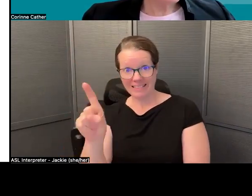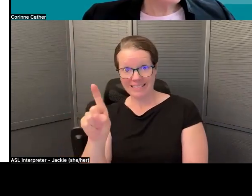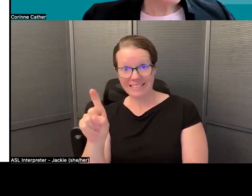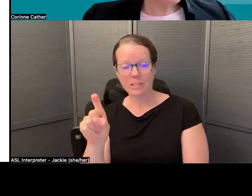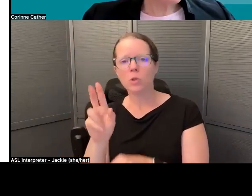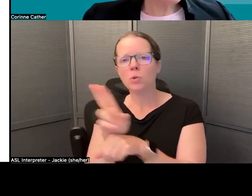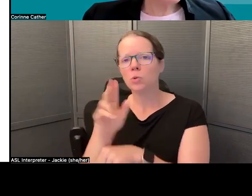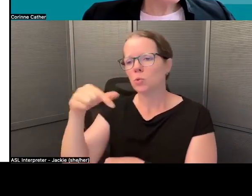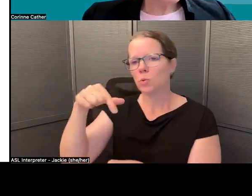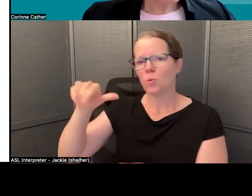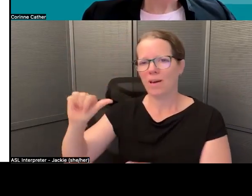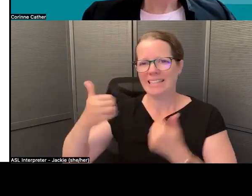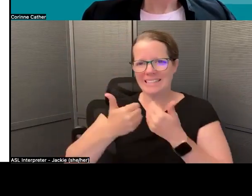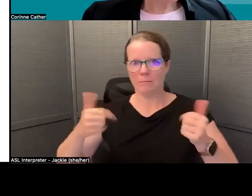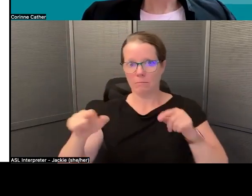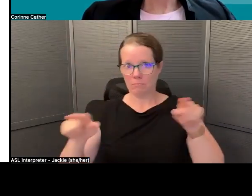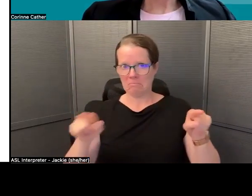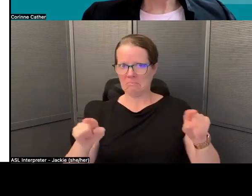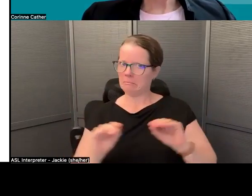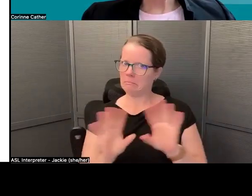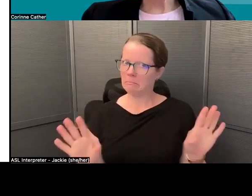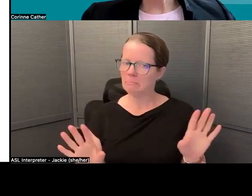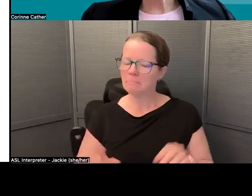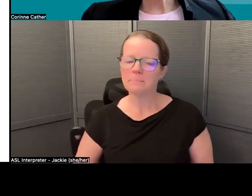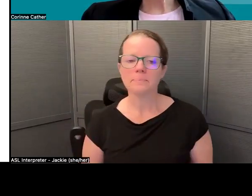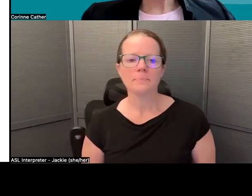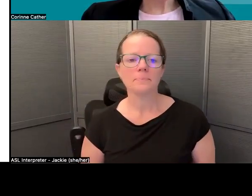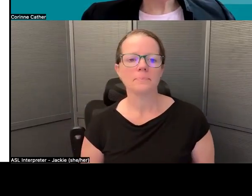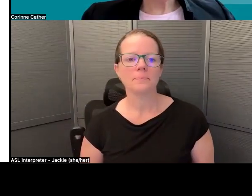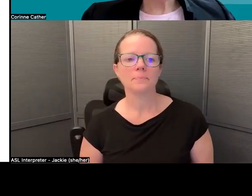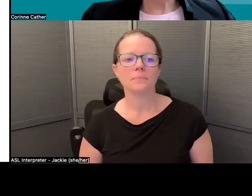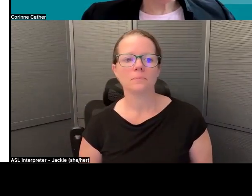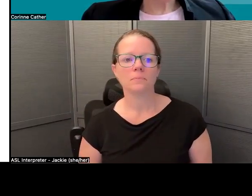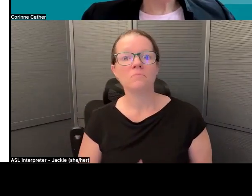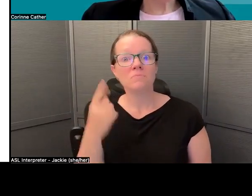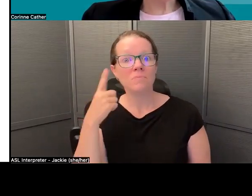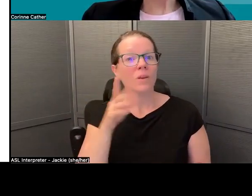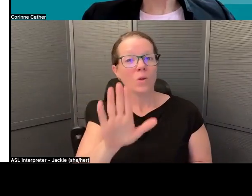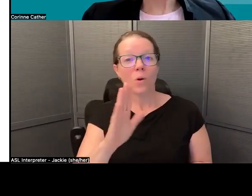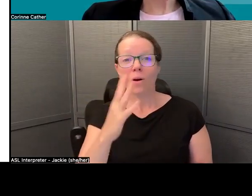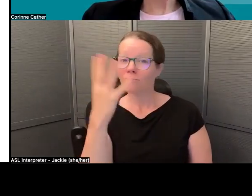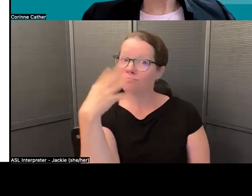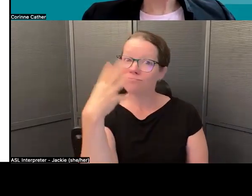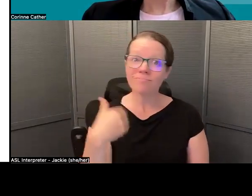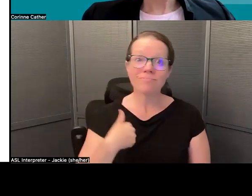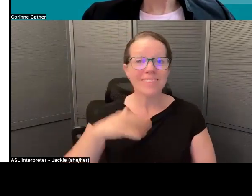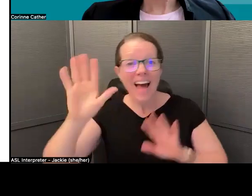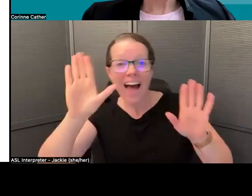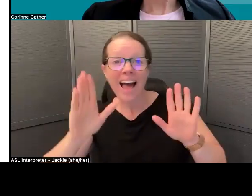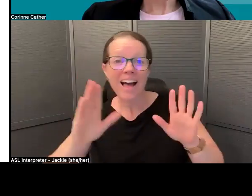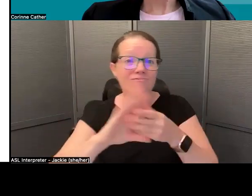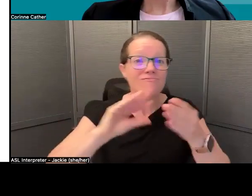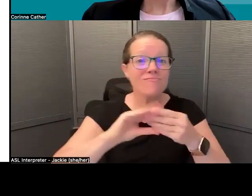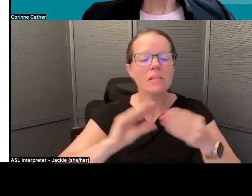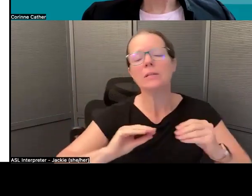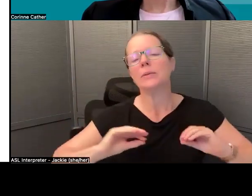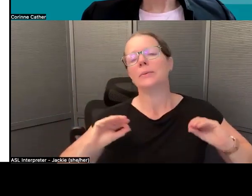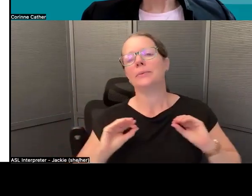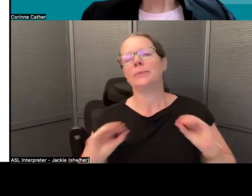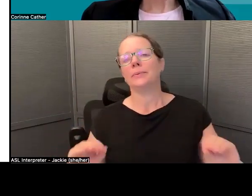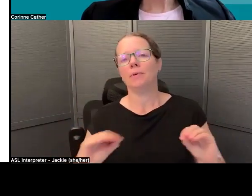of the presentation. All attendees will be muted and the cameras are off for this conference. Next,